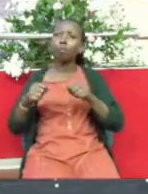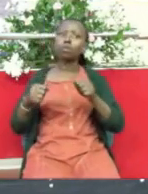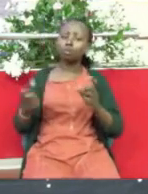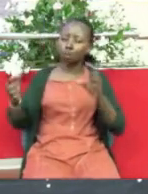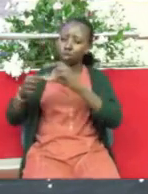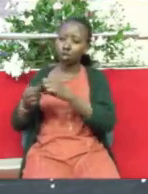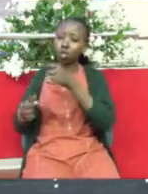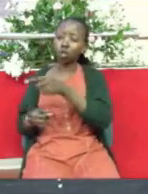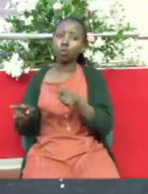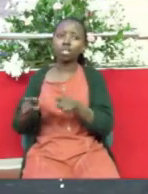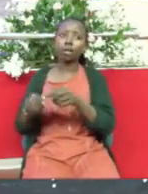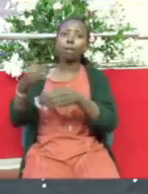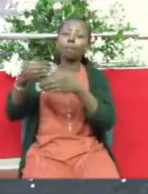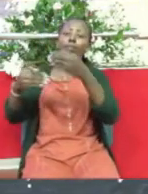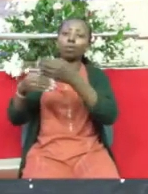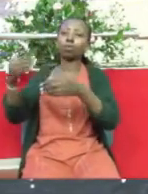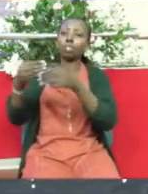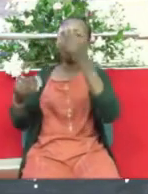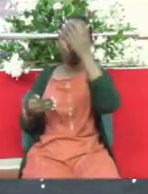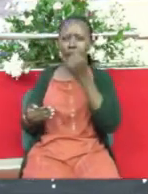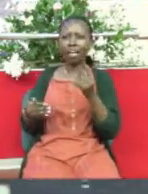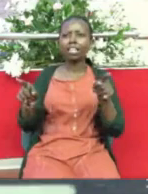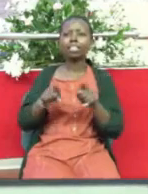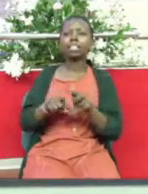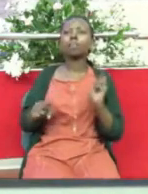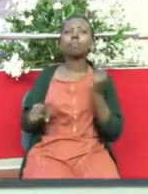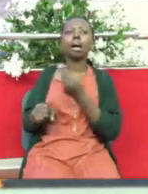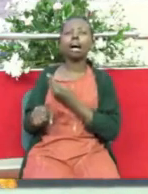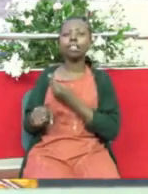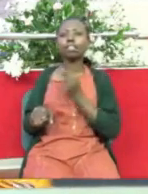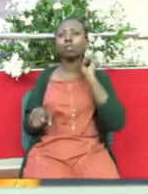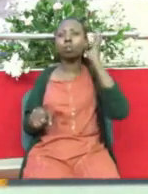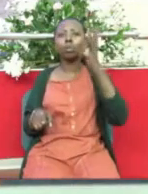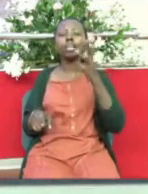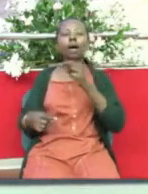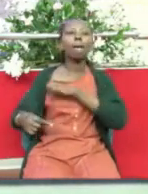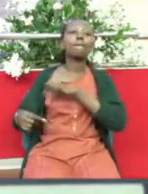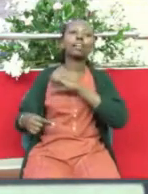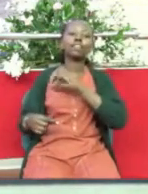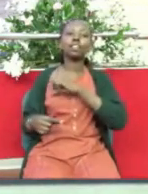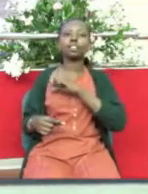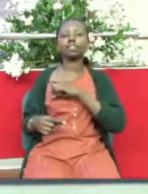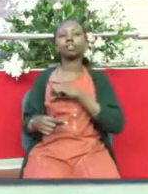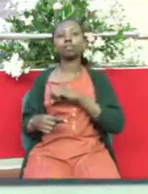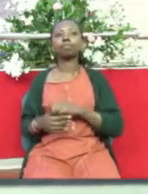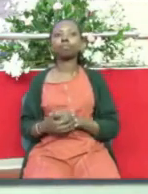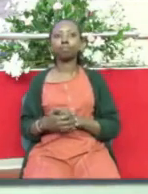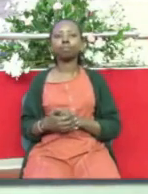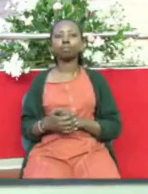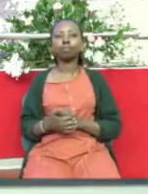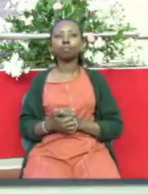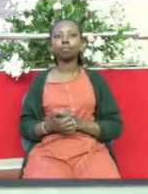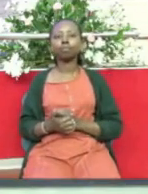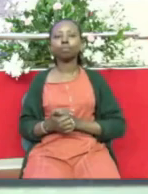in the construction because even us we've been sacrificing to this God. Na hivyo basi wakawaambia tuweza tukajiunga nanyi katika ujenzi kwa sababu hata sisi